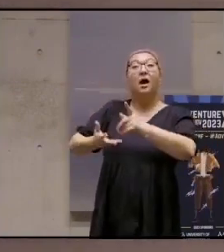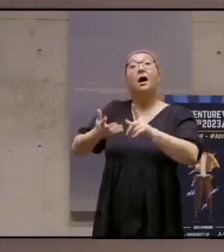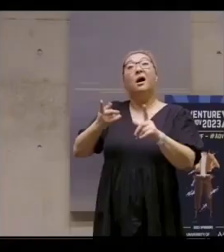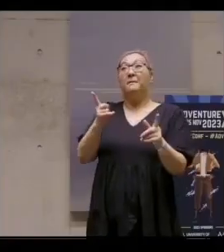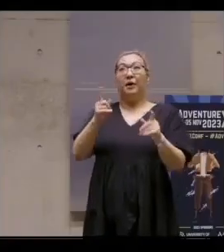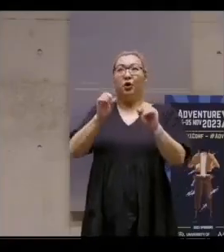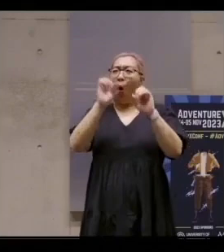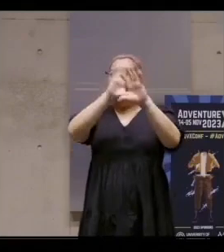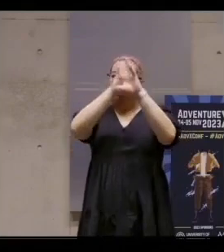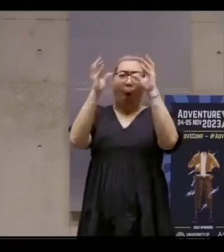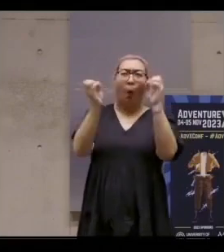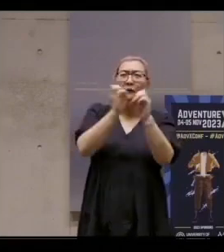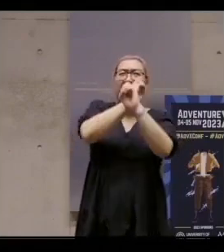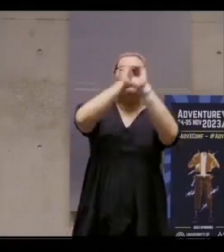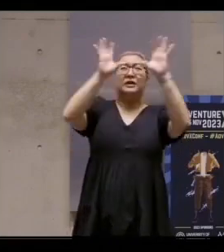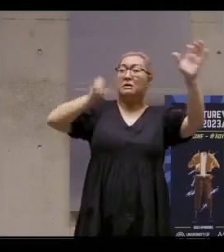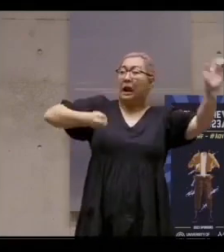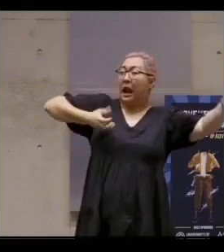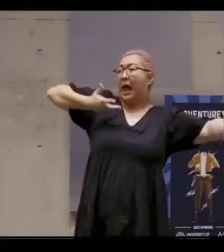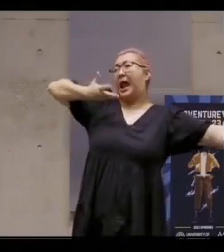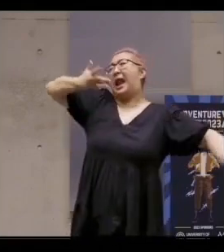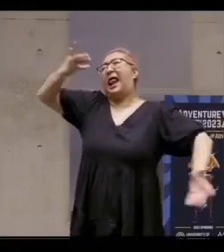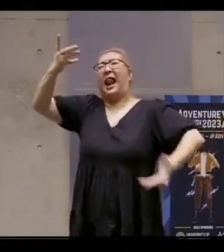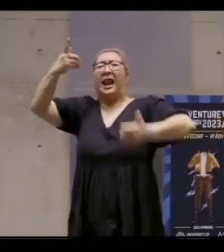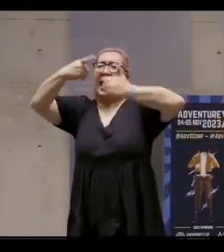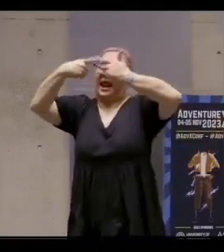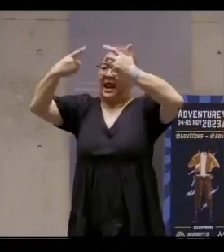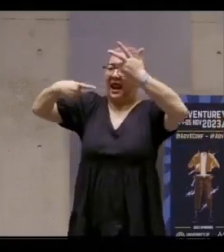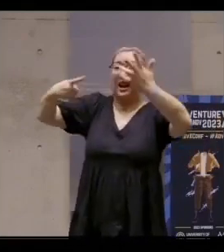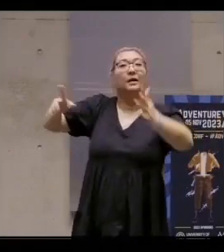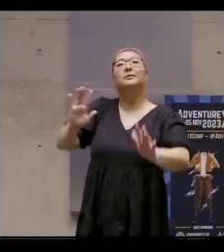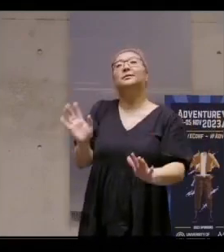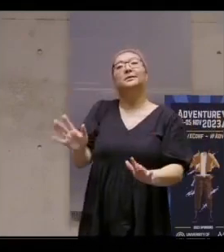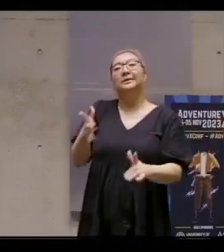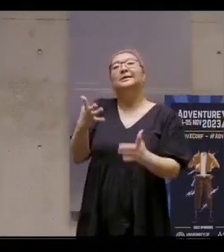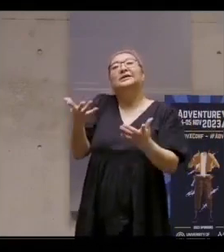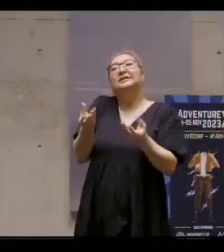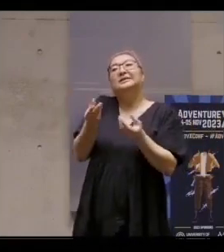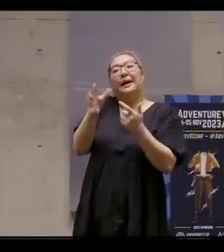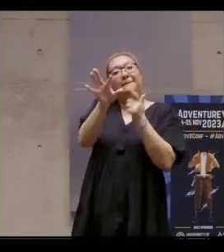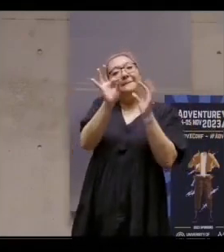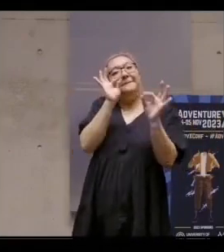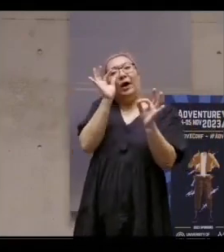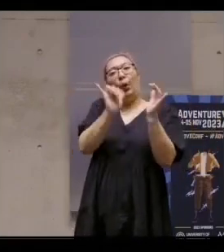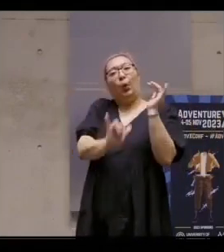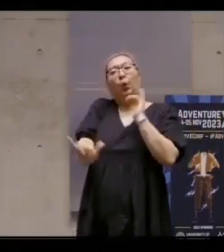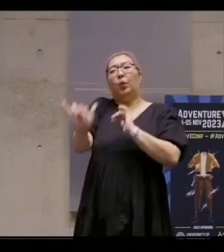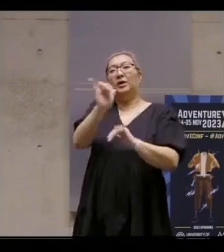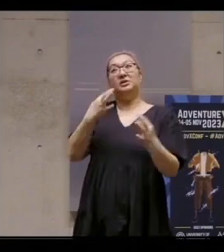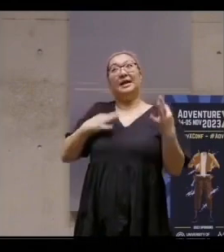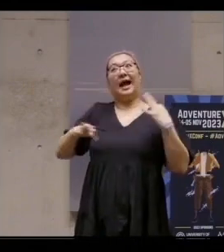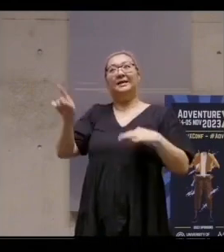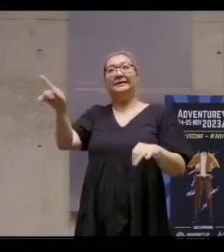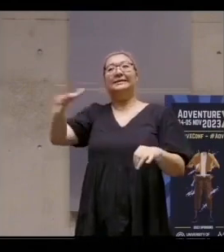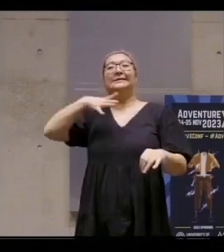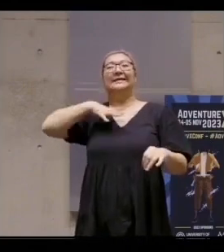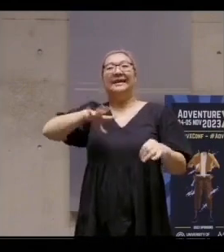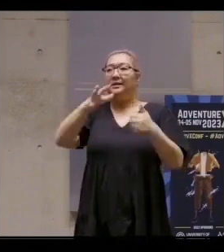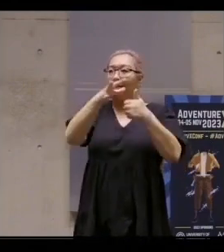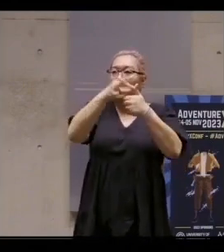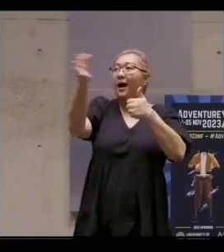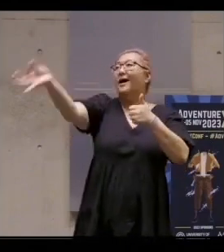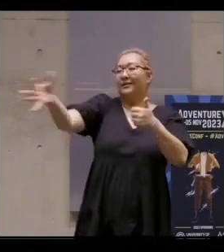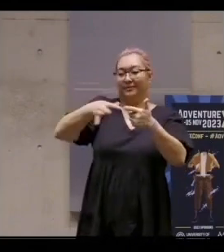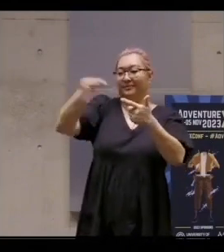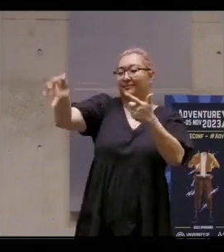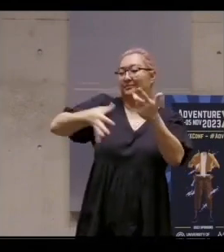needs to understand about the genre to give you the performance that you need. have some thoughts about what this recording